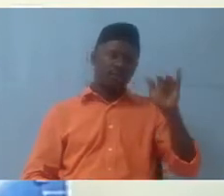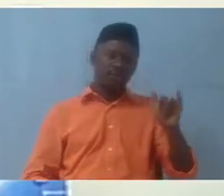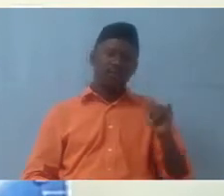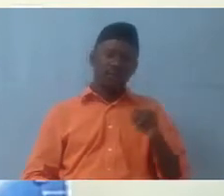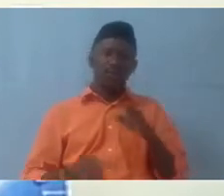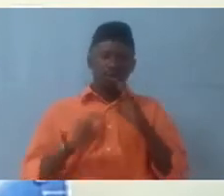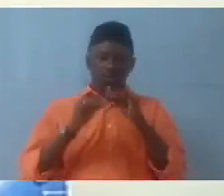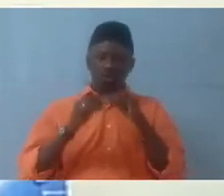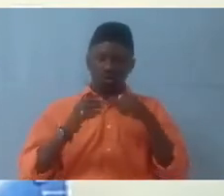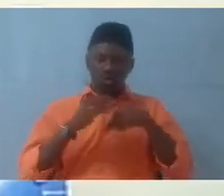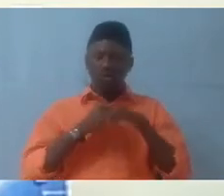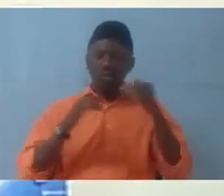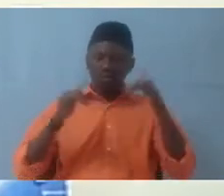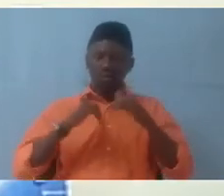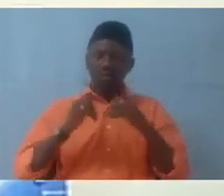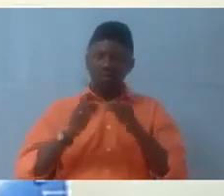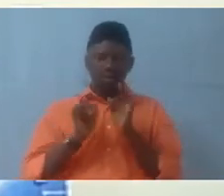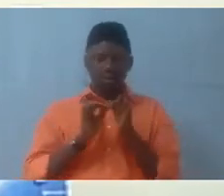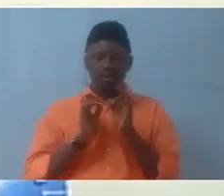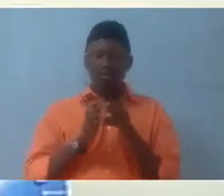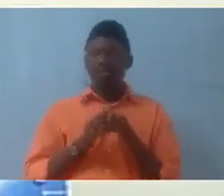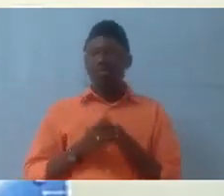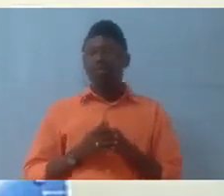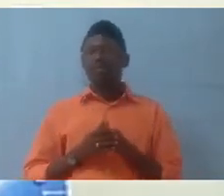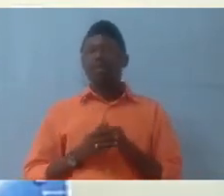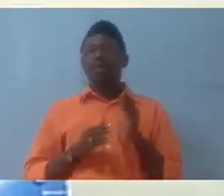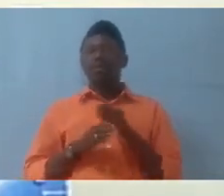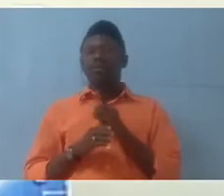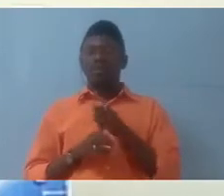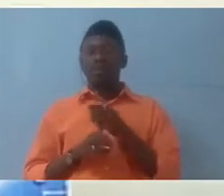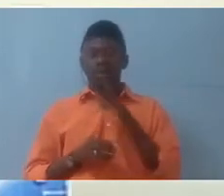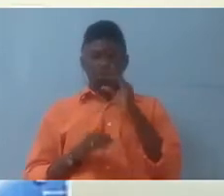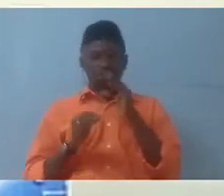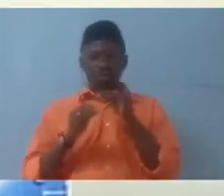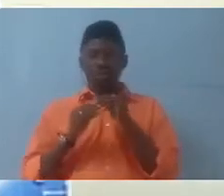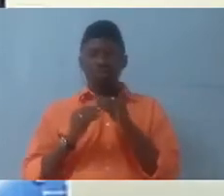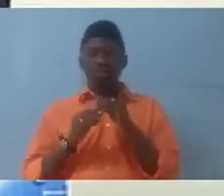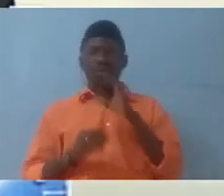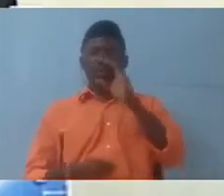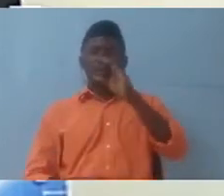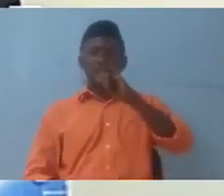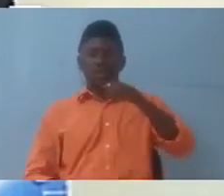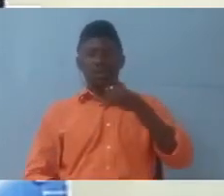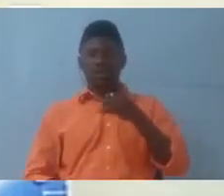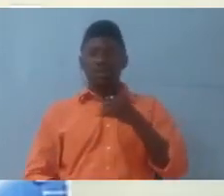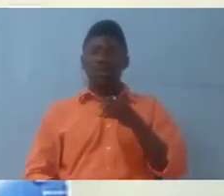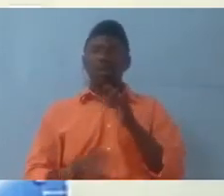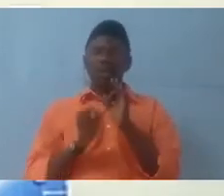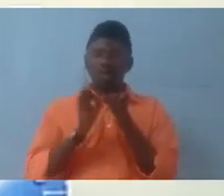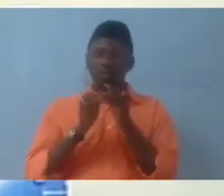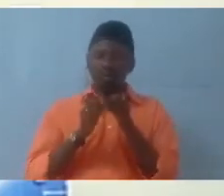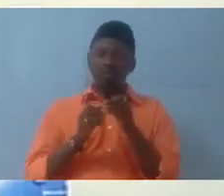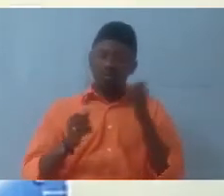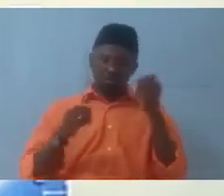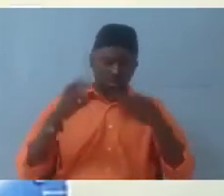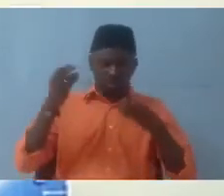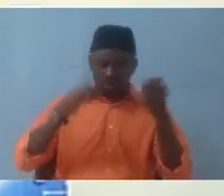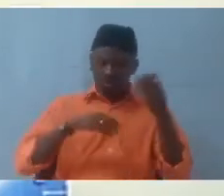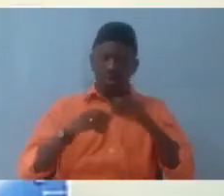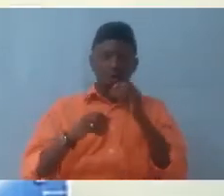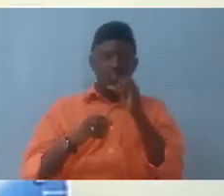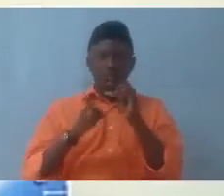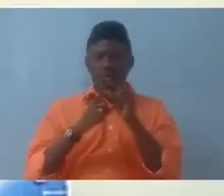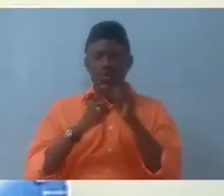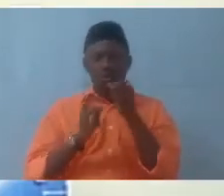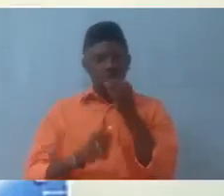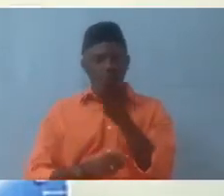His Worship Abdullah Fati moy wax na ci meeting bobu. But before he spoke the CJ made some comments. Way bala mo wax Chief Justice bi amna cadeau yu